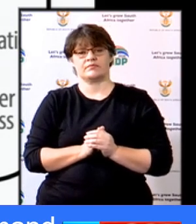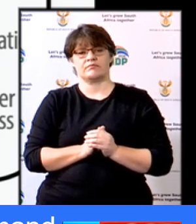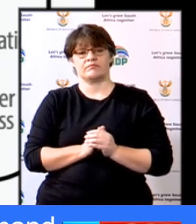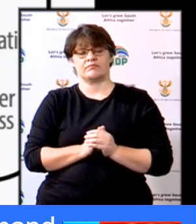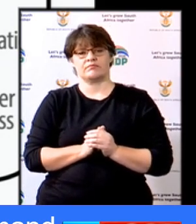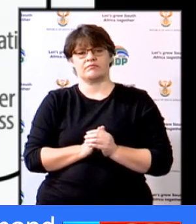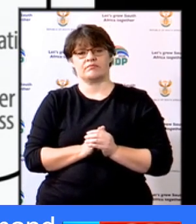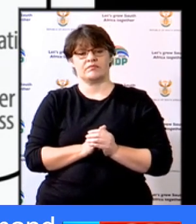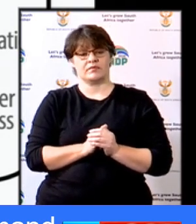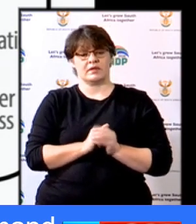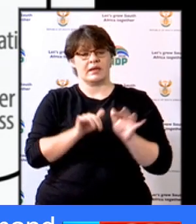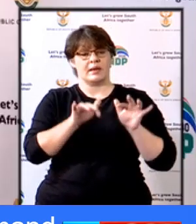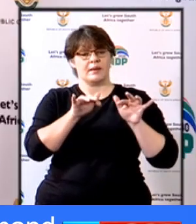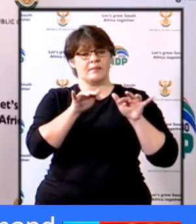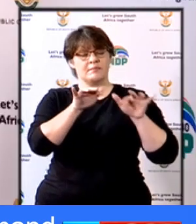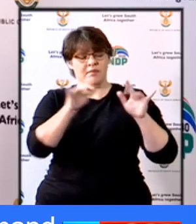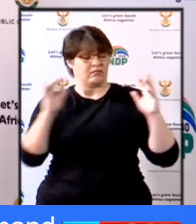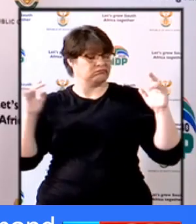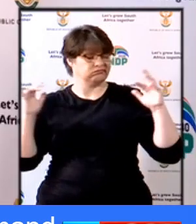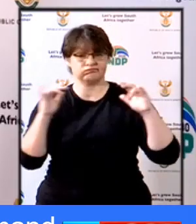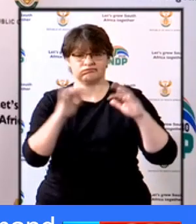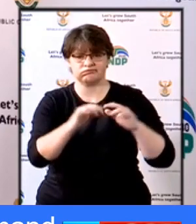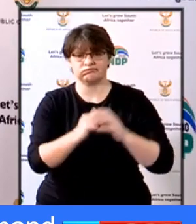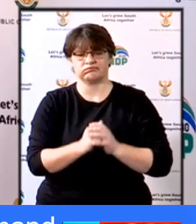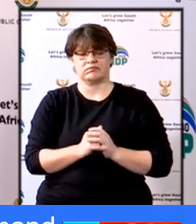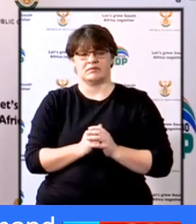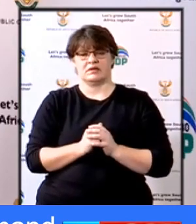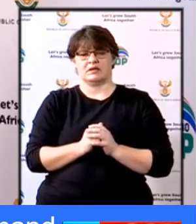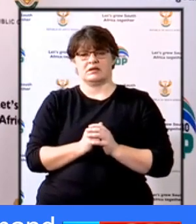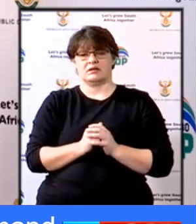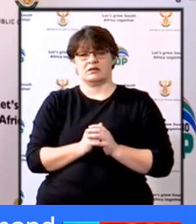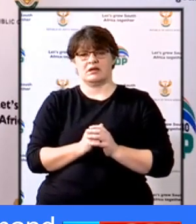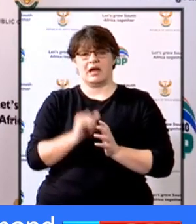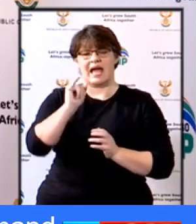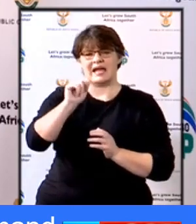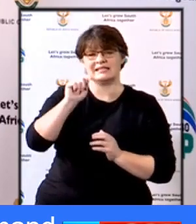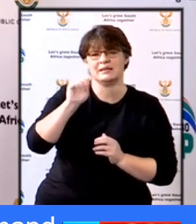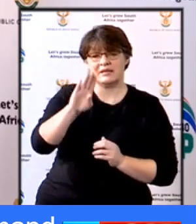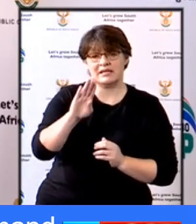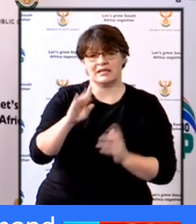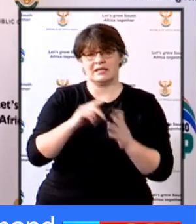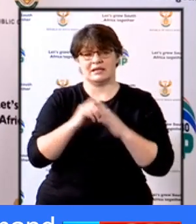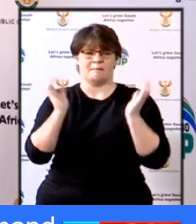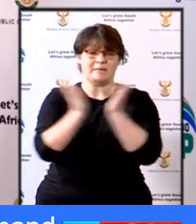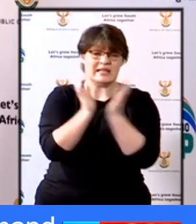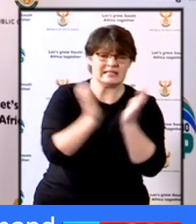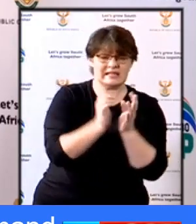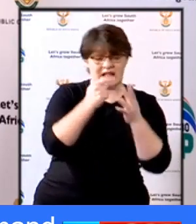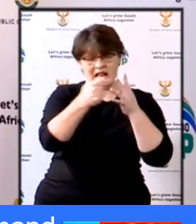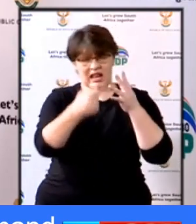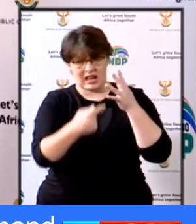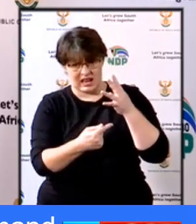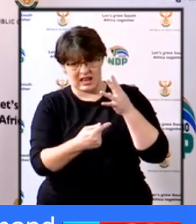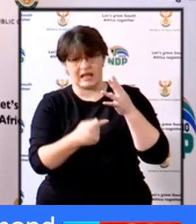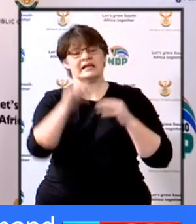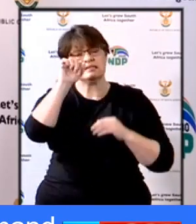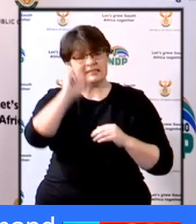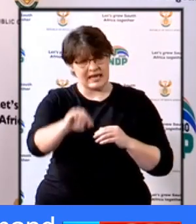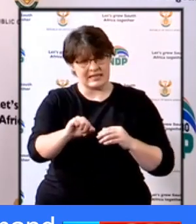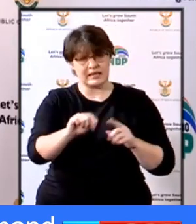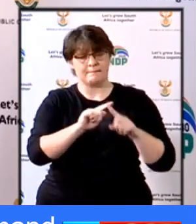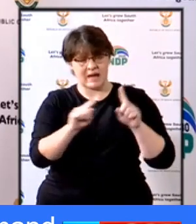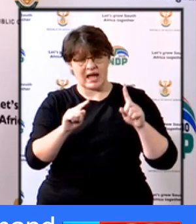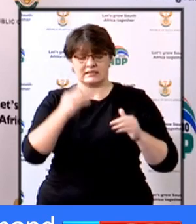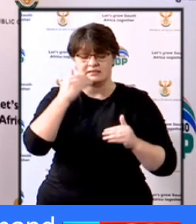public engagements, such as these in BISO's IDB consultations, to continue to be done